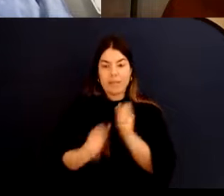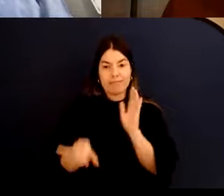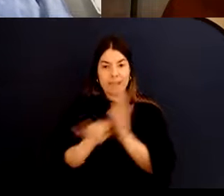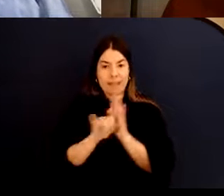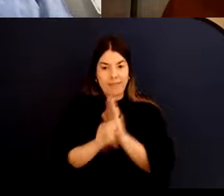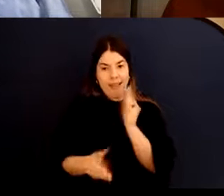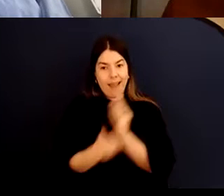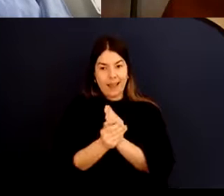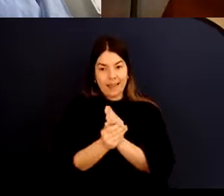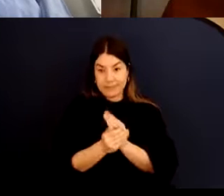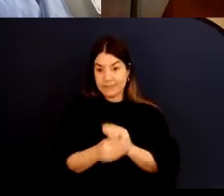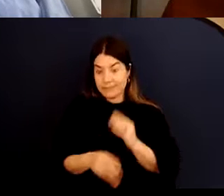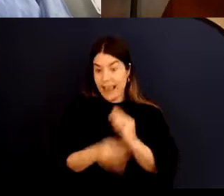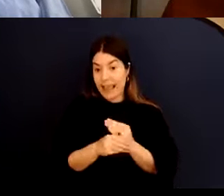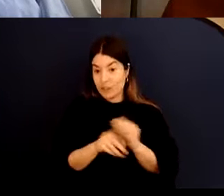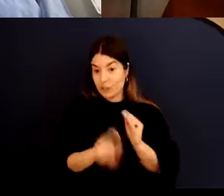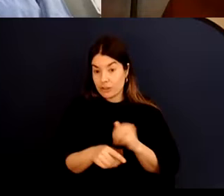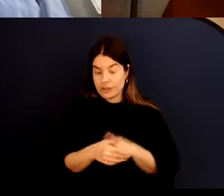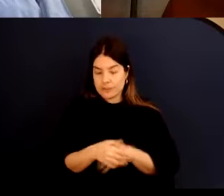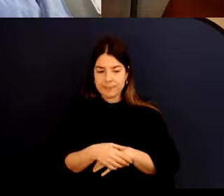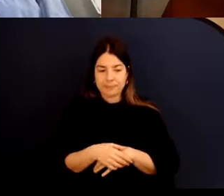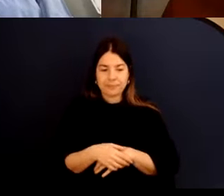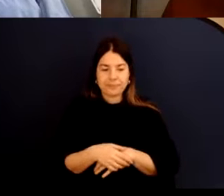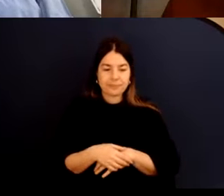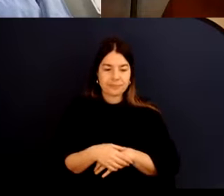Okay, thank you. And